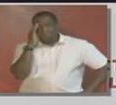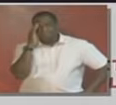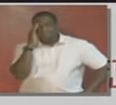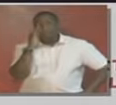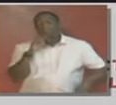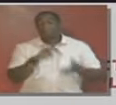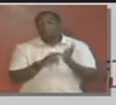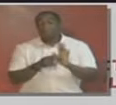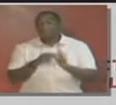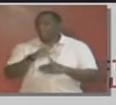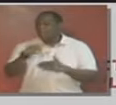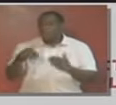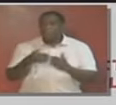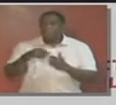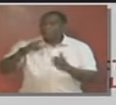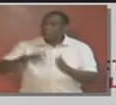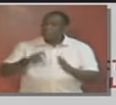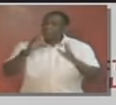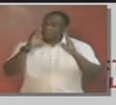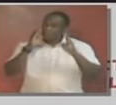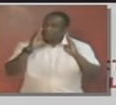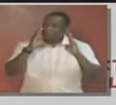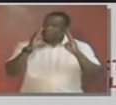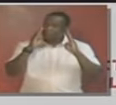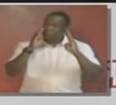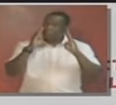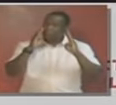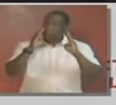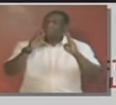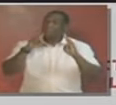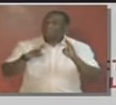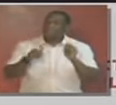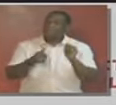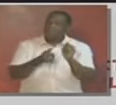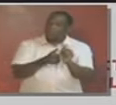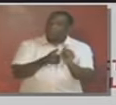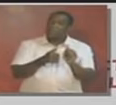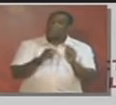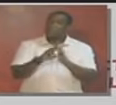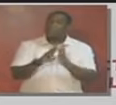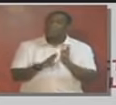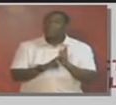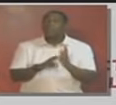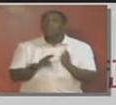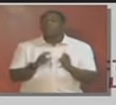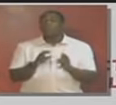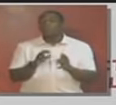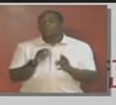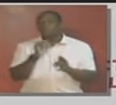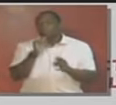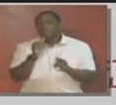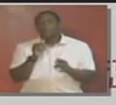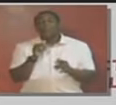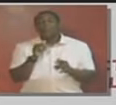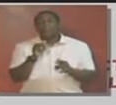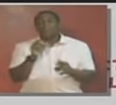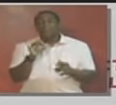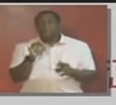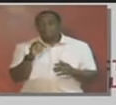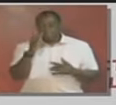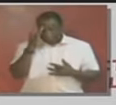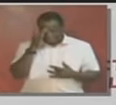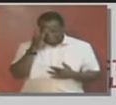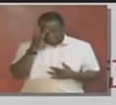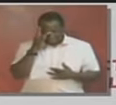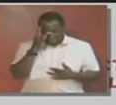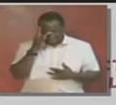mask wearing within the office, in our avoiding gatherings when we are actually when we're actually feeling ill. The